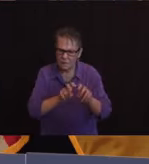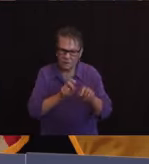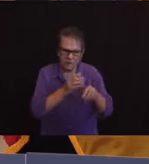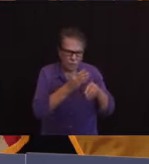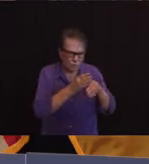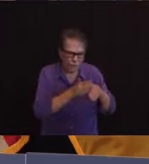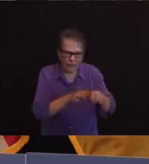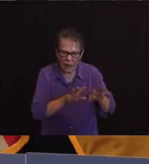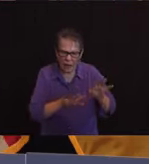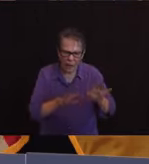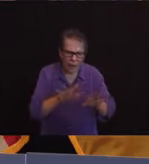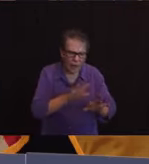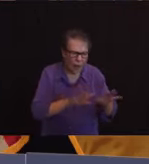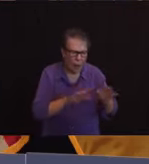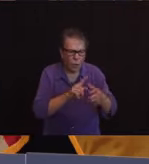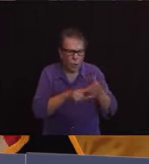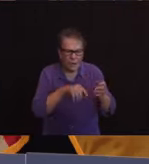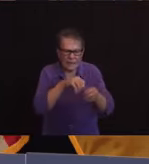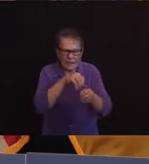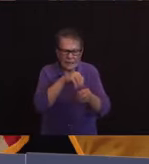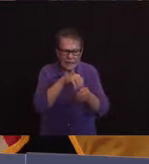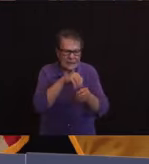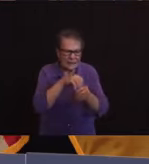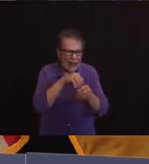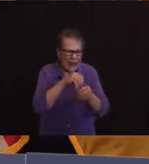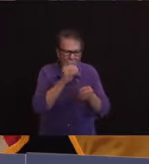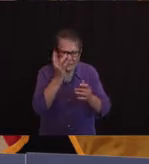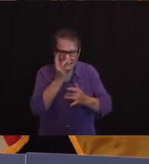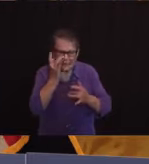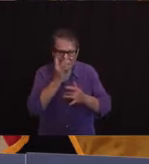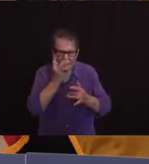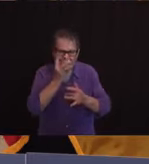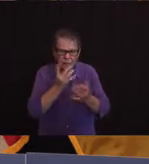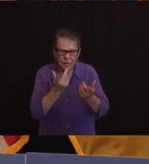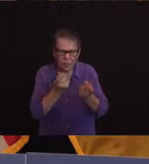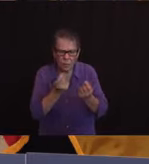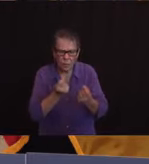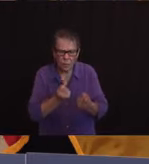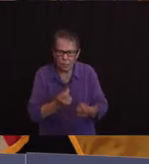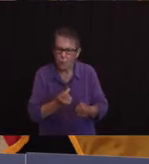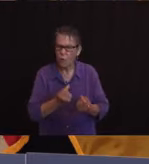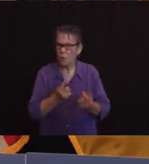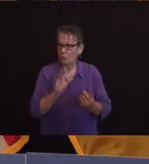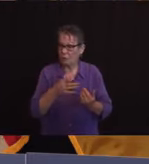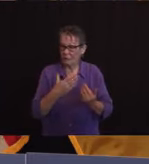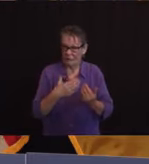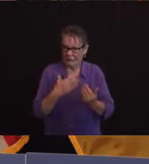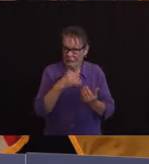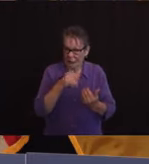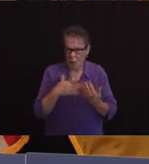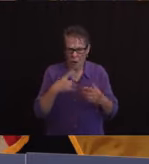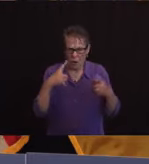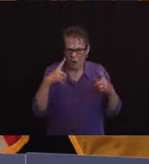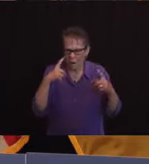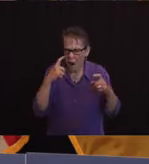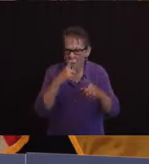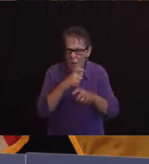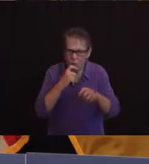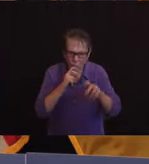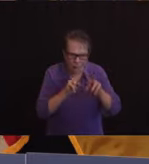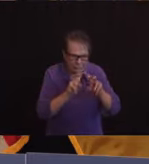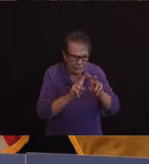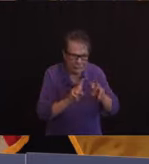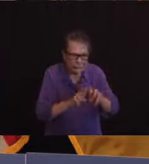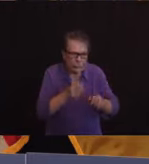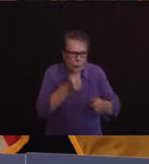virus. That is more complex yet, and that is done at relatively few places, some larger commercial labs, a few academic